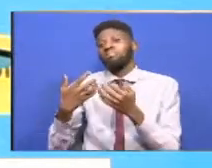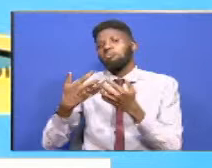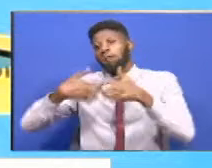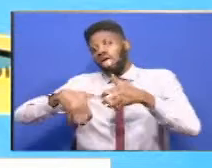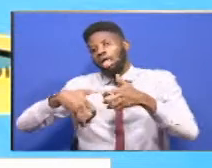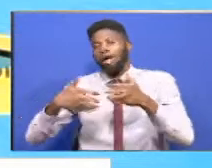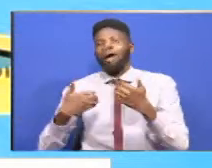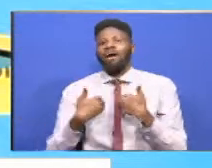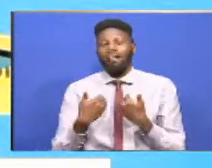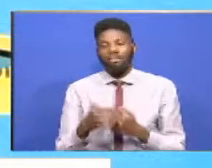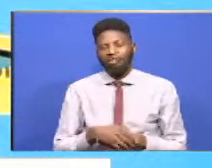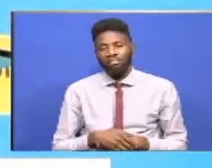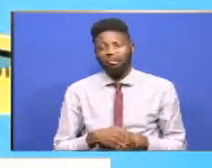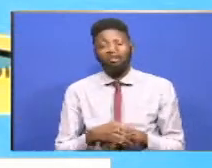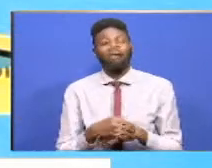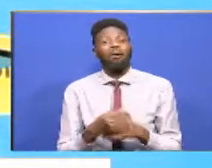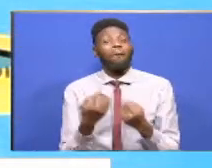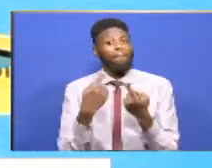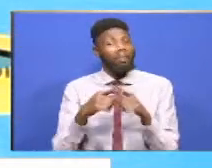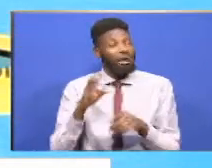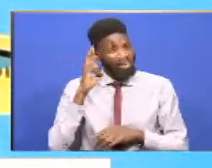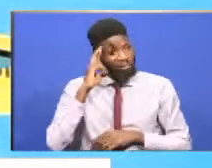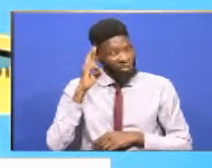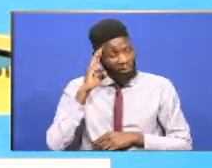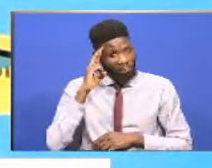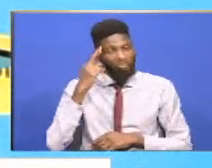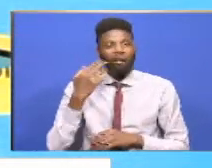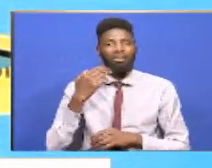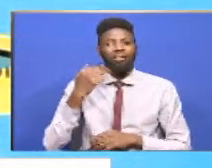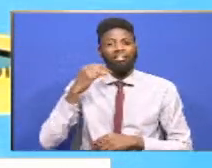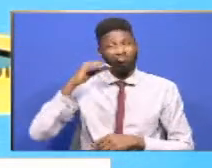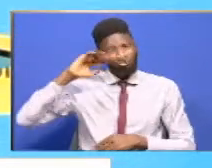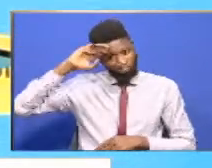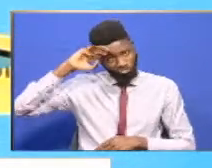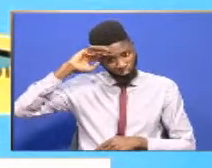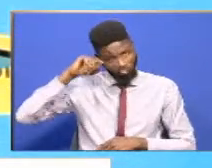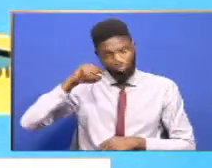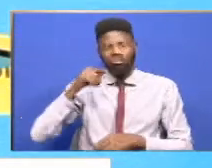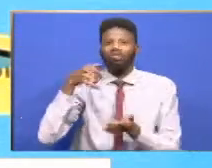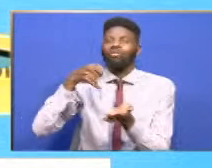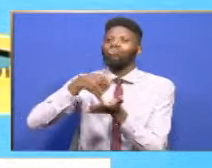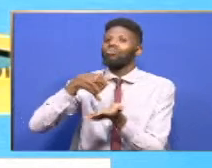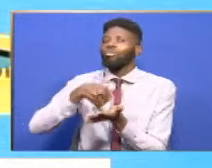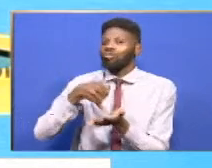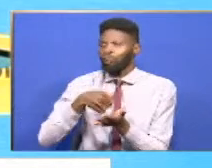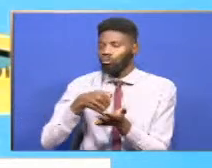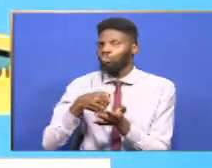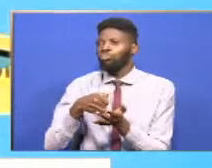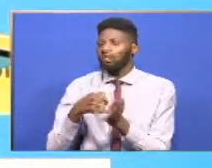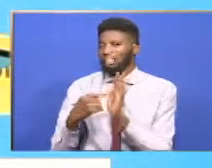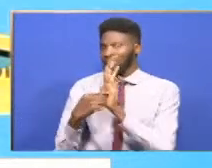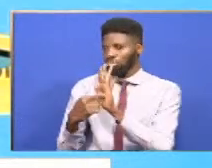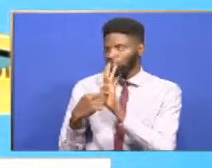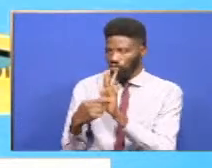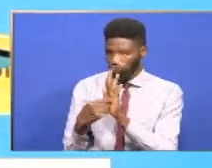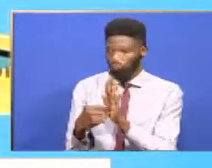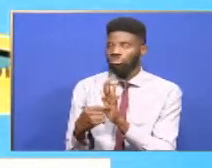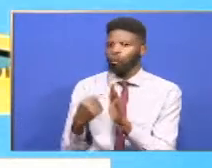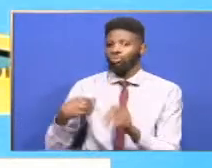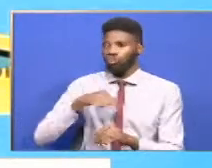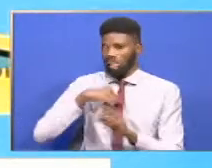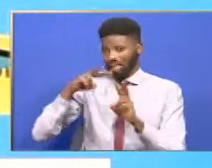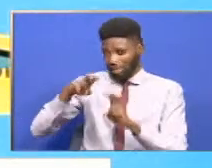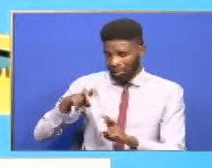But remember, temperature is one of those symptoms that we look for. Beyond